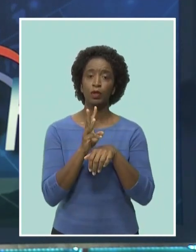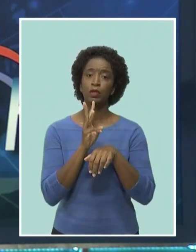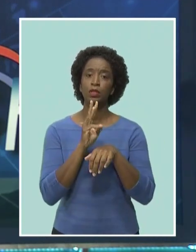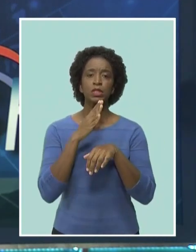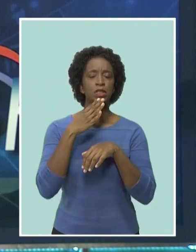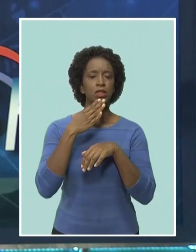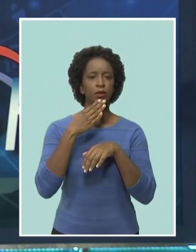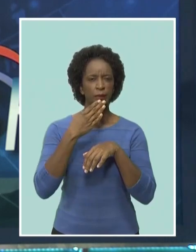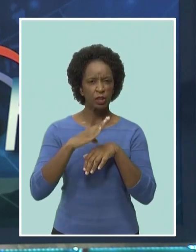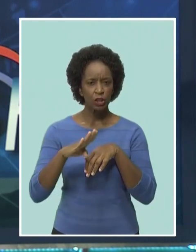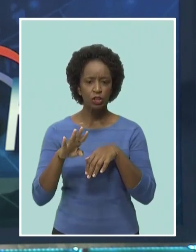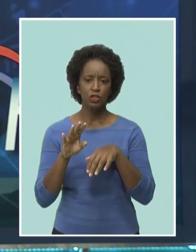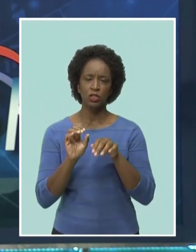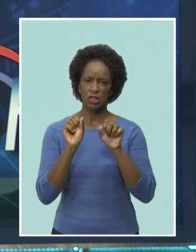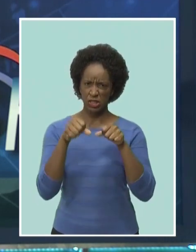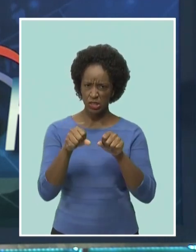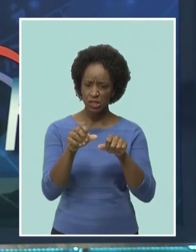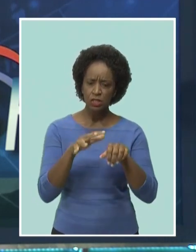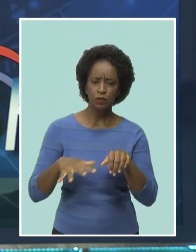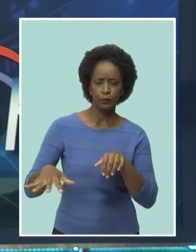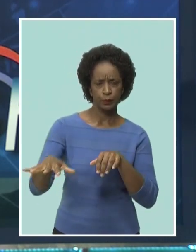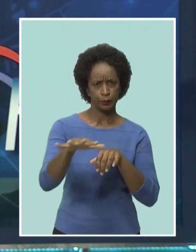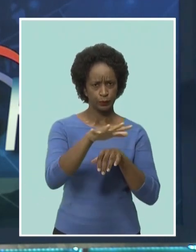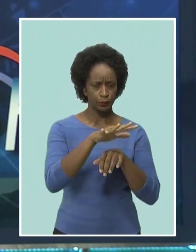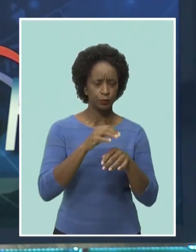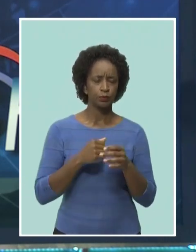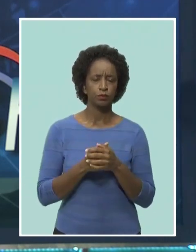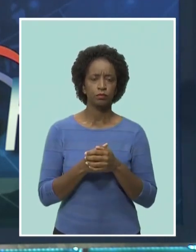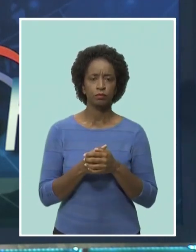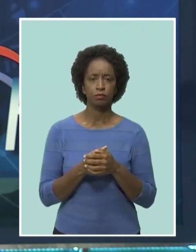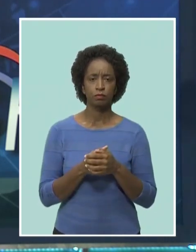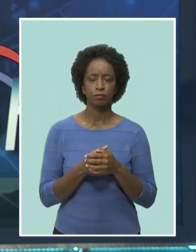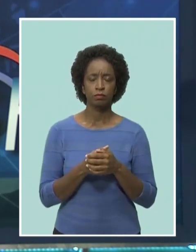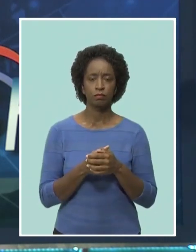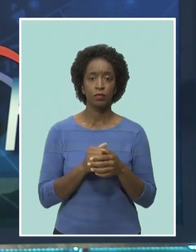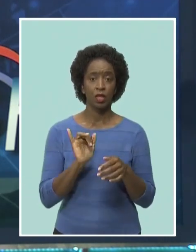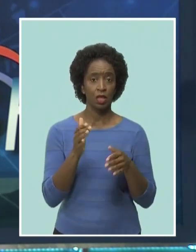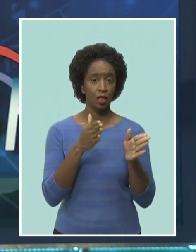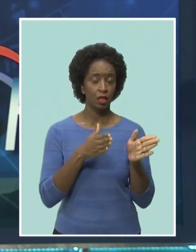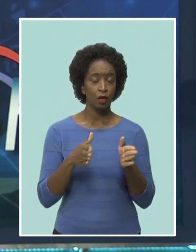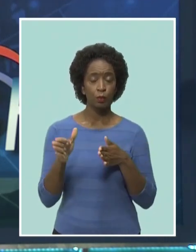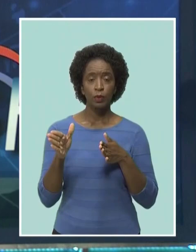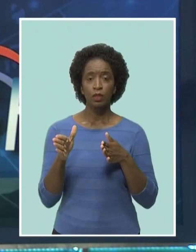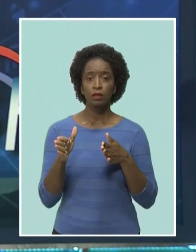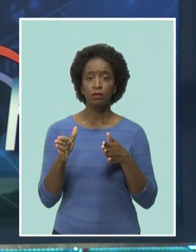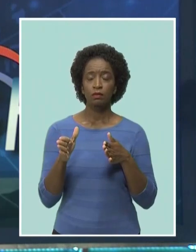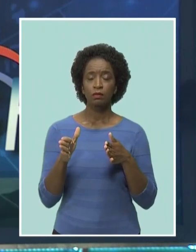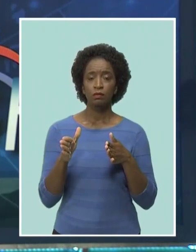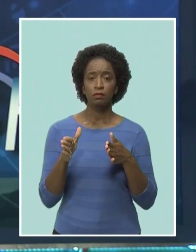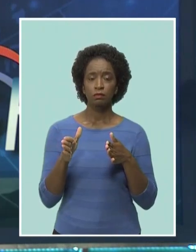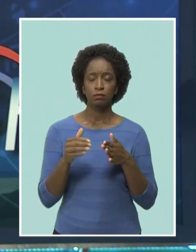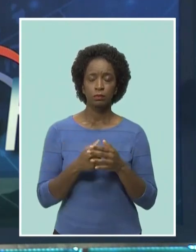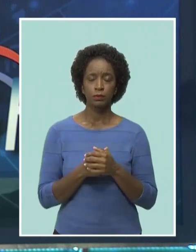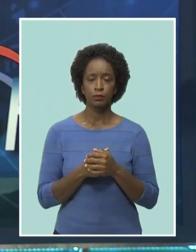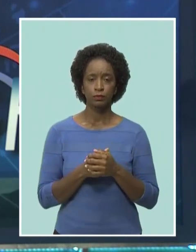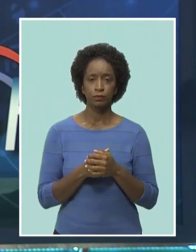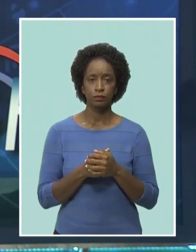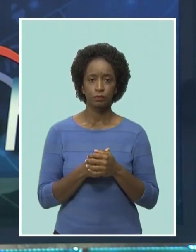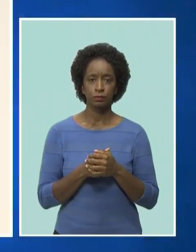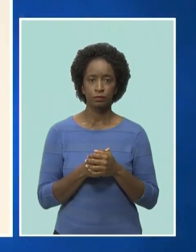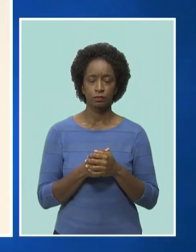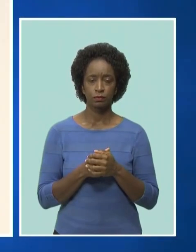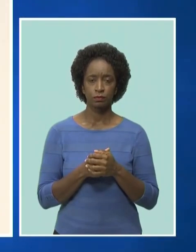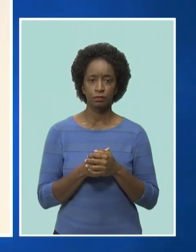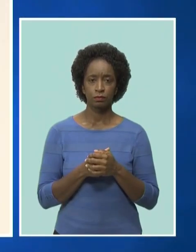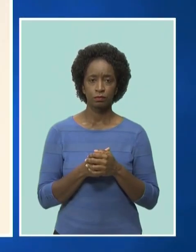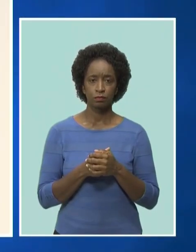zone. Permanent Secretary Sonia Foster said it is currently being done. She was speaking during the unit's rebranding. A 5